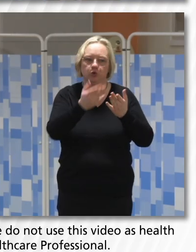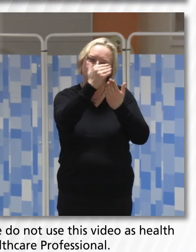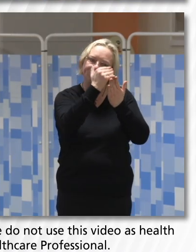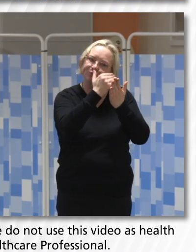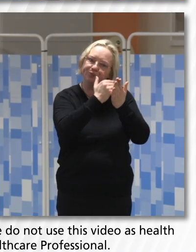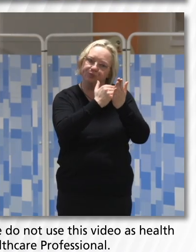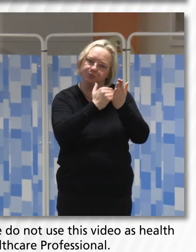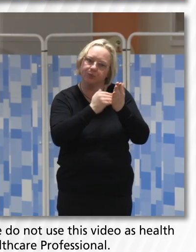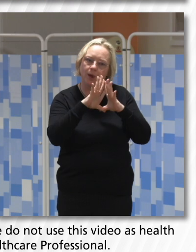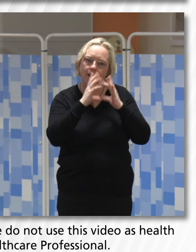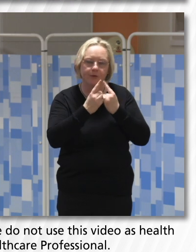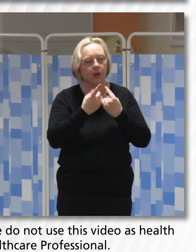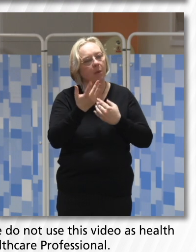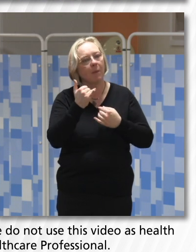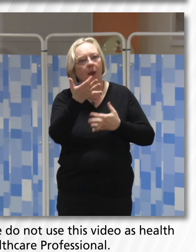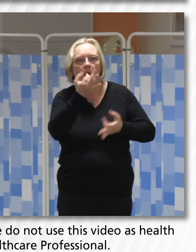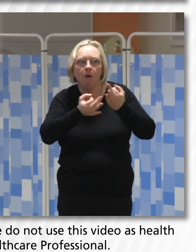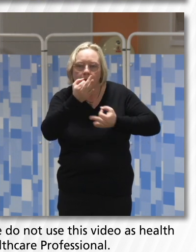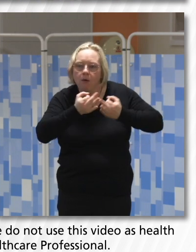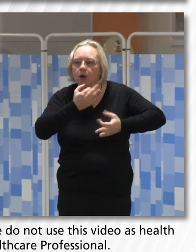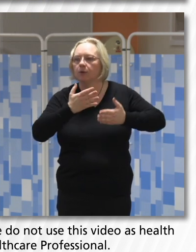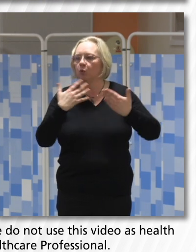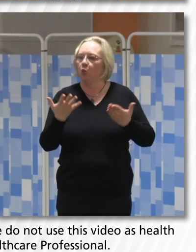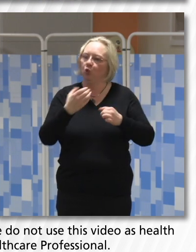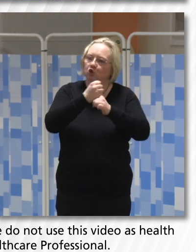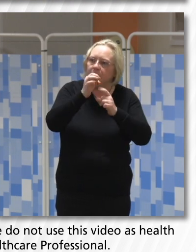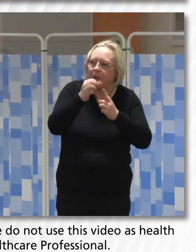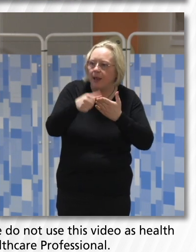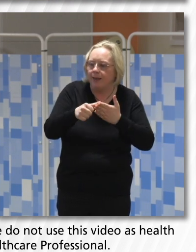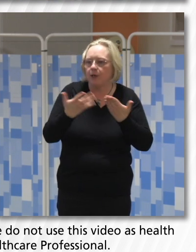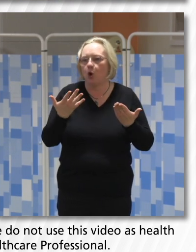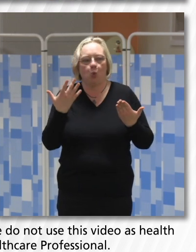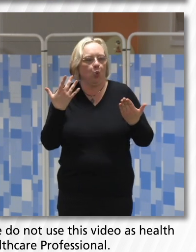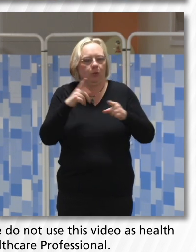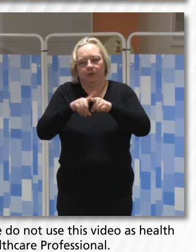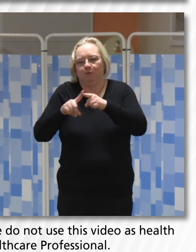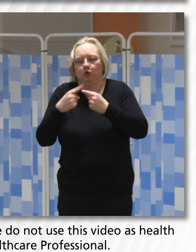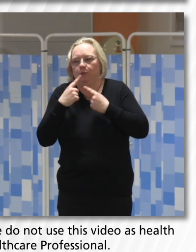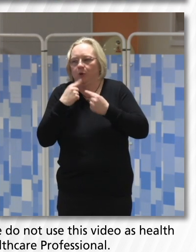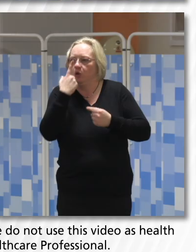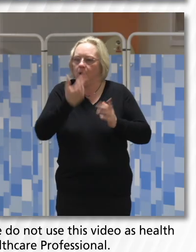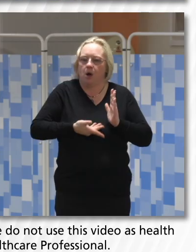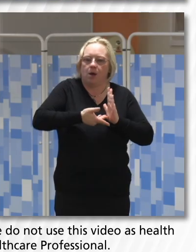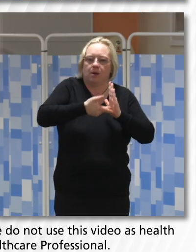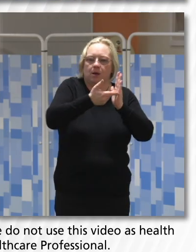whether it's a query, a bit of reassurance, or a GP letter that's been identified.